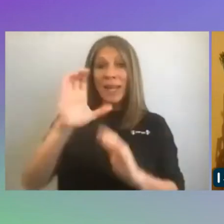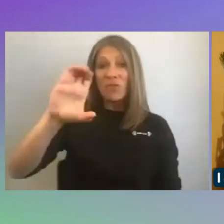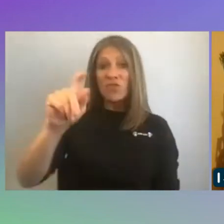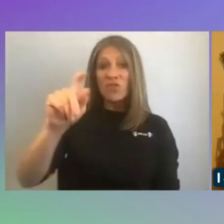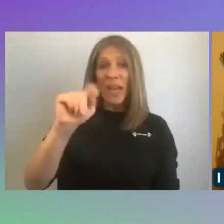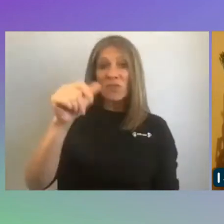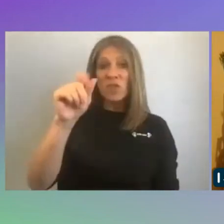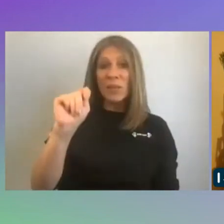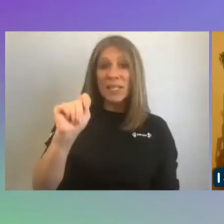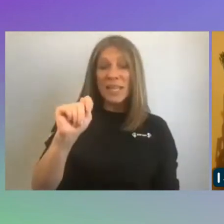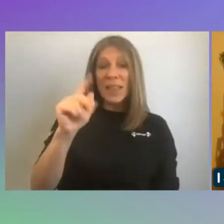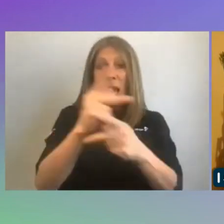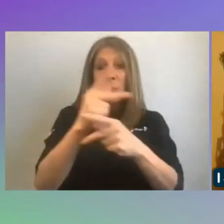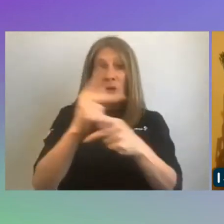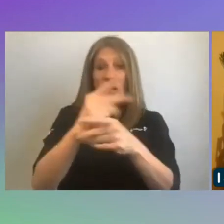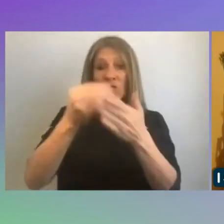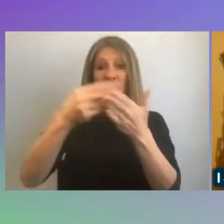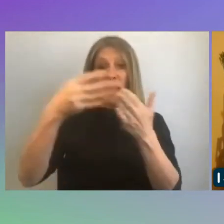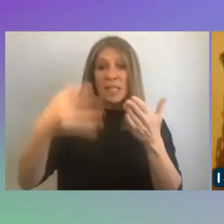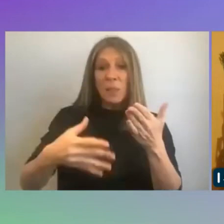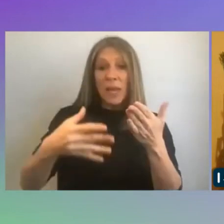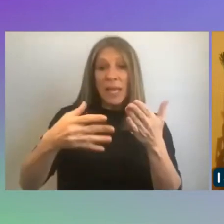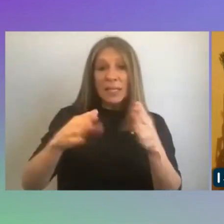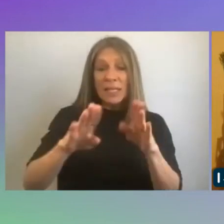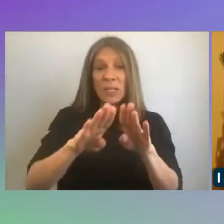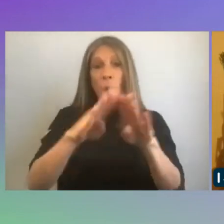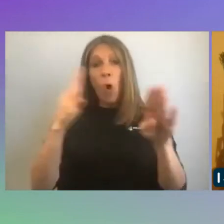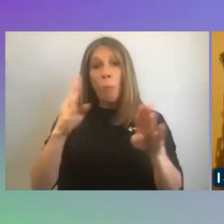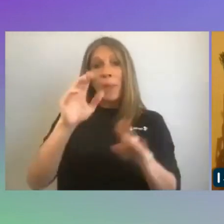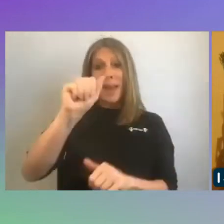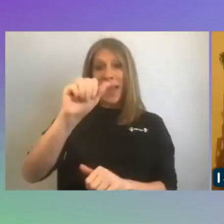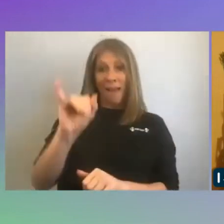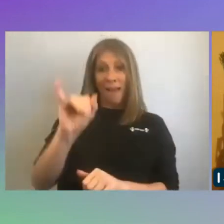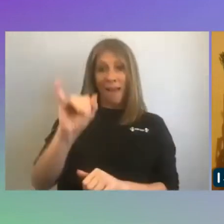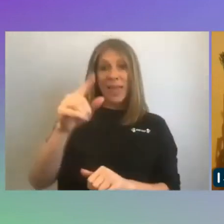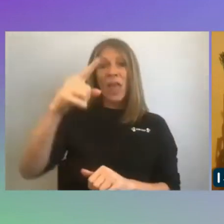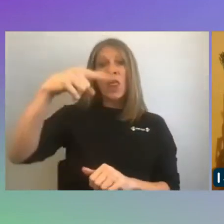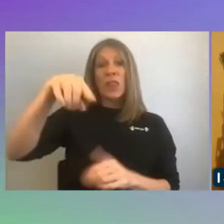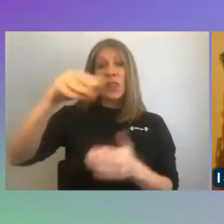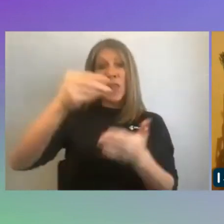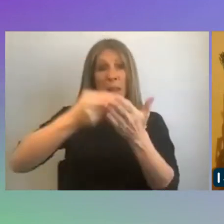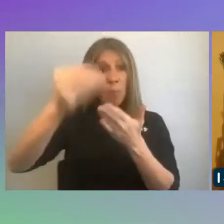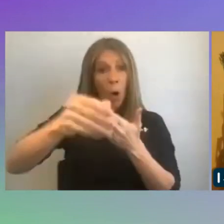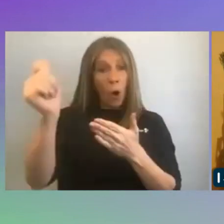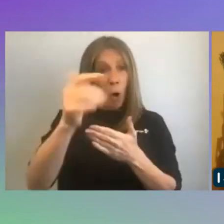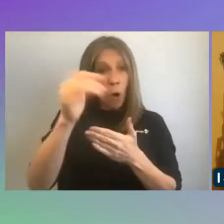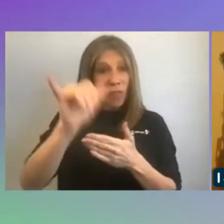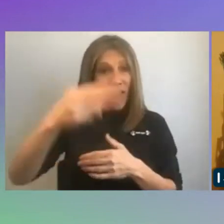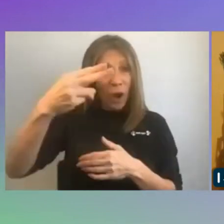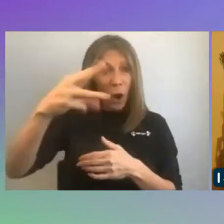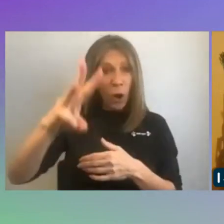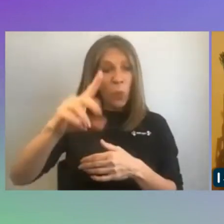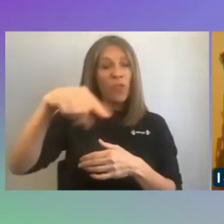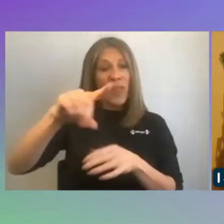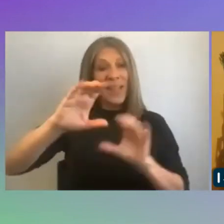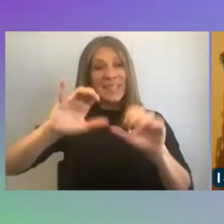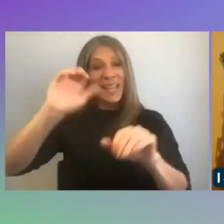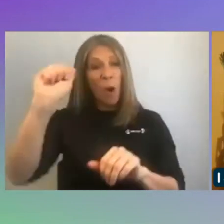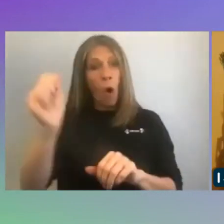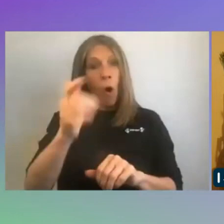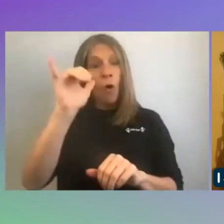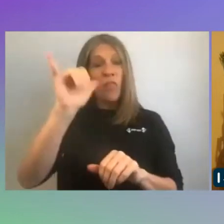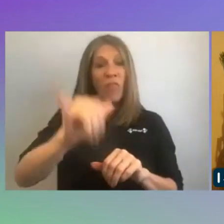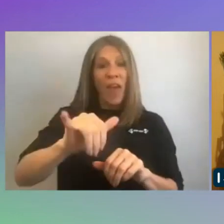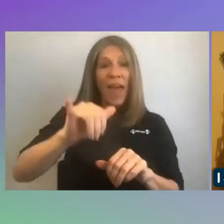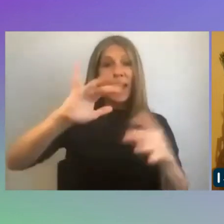the computational expense is OpenAI's, right? They bought all that hardware. They did all that internet